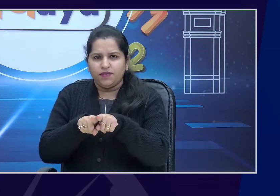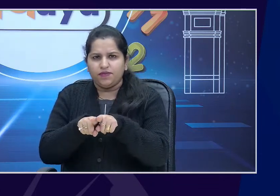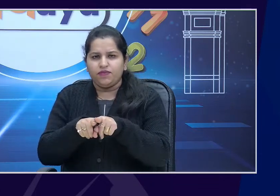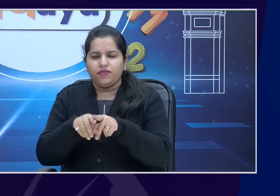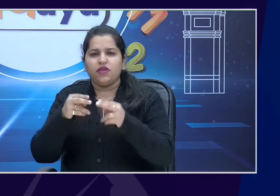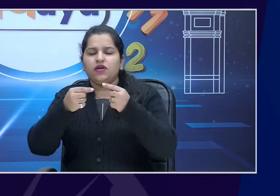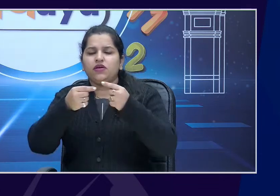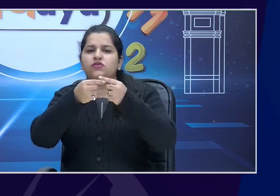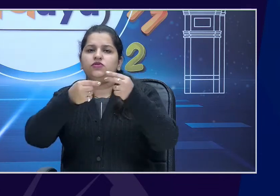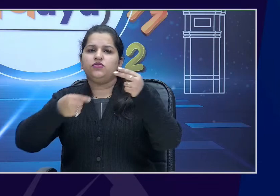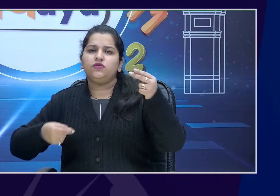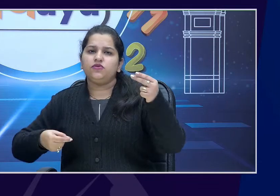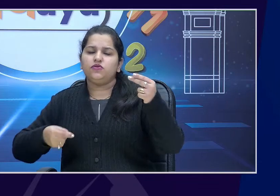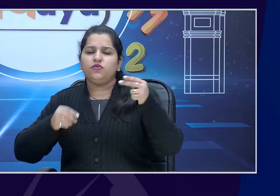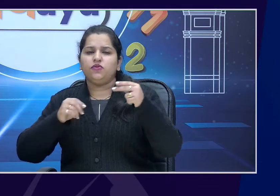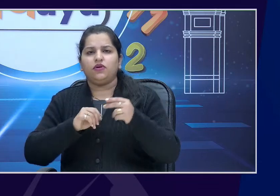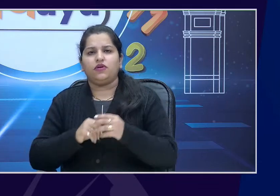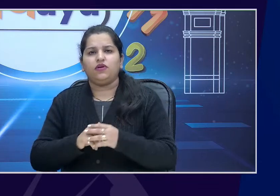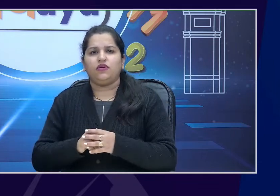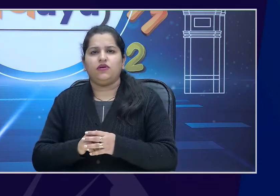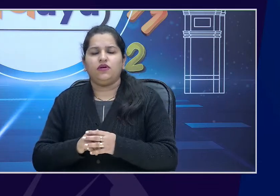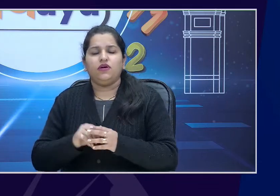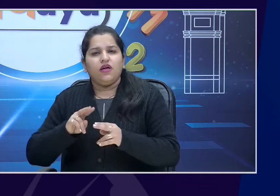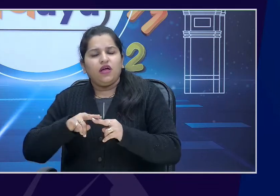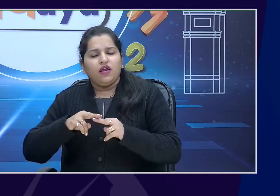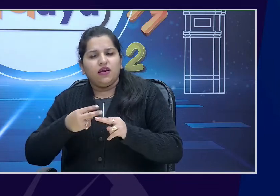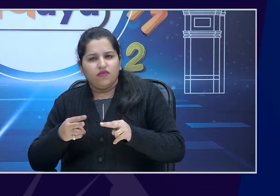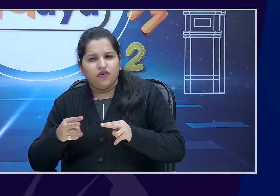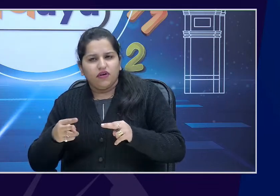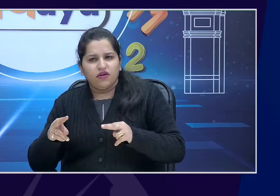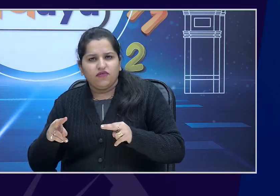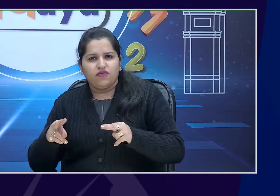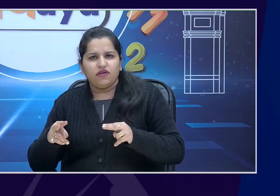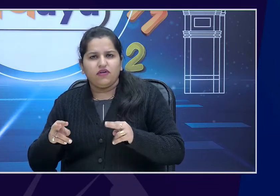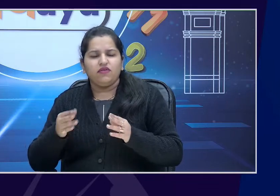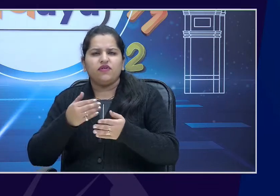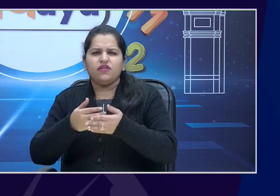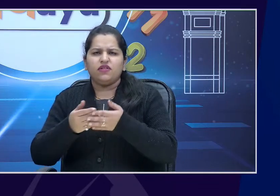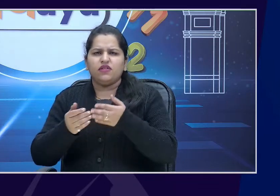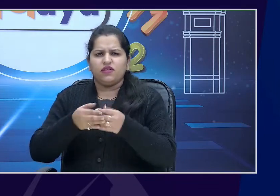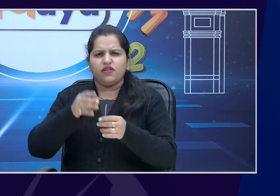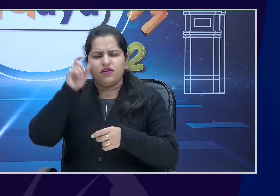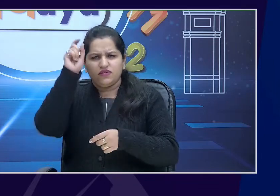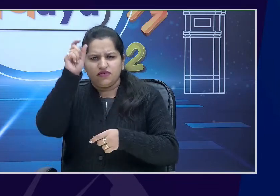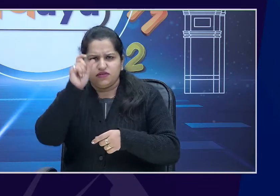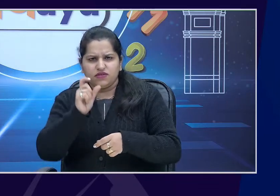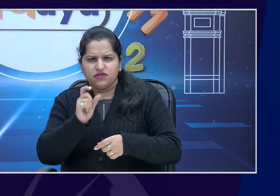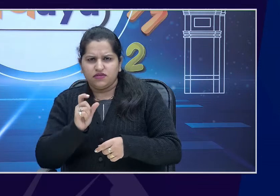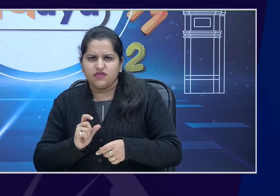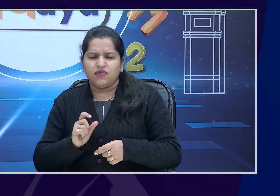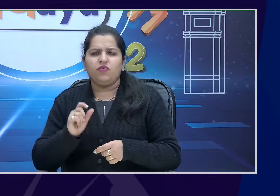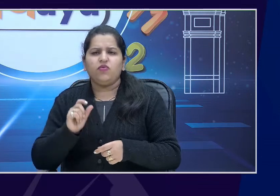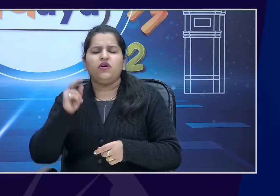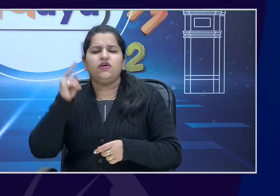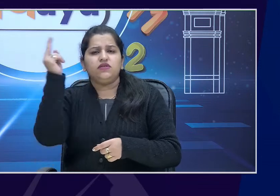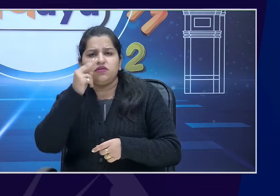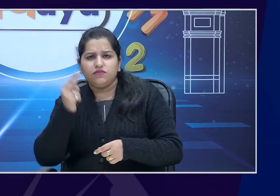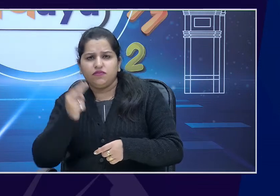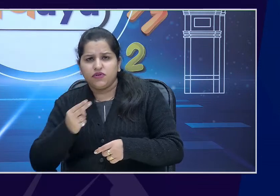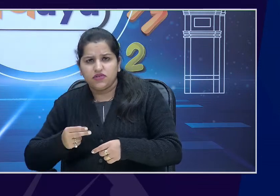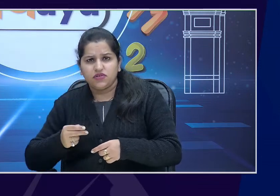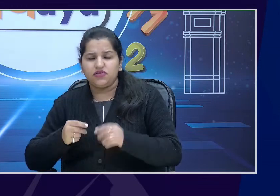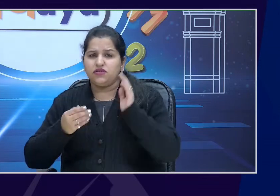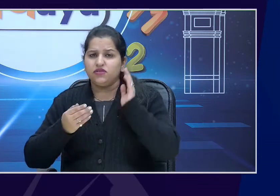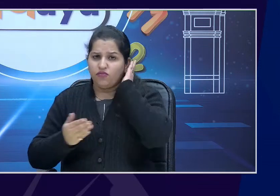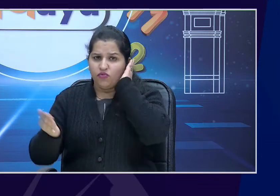story form. Okay, it can be written in a story form. It can be written in a story form with pictures or without